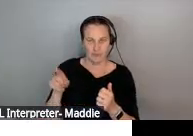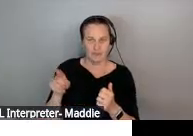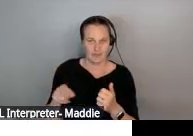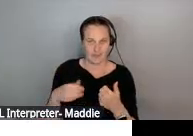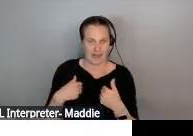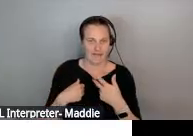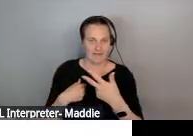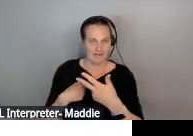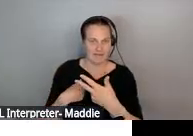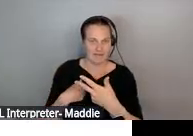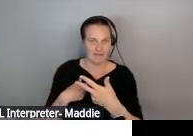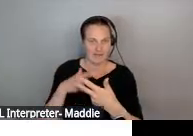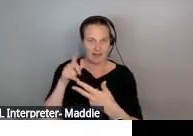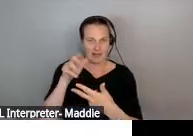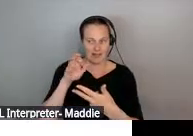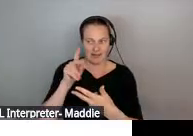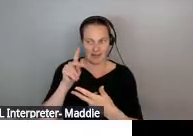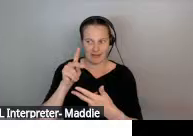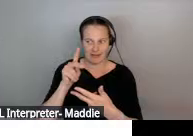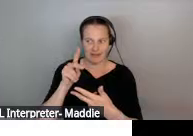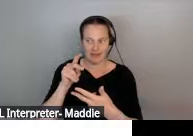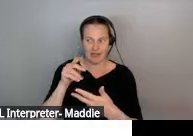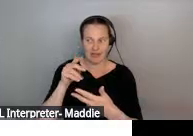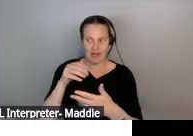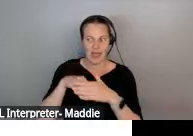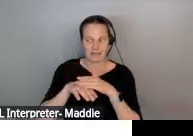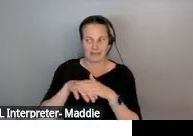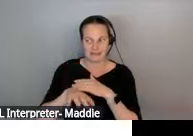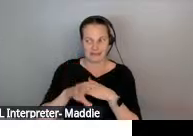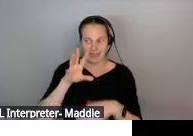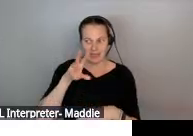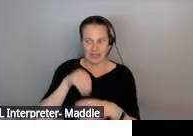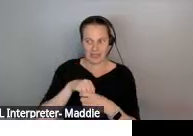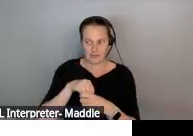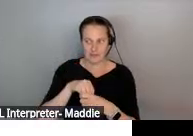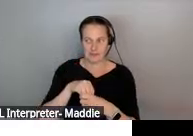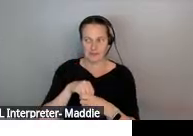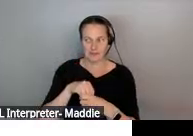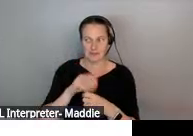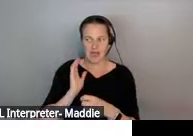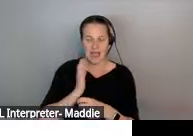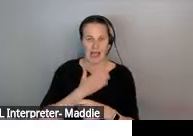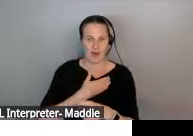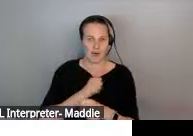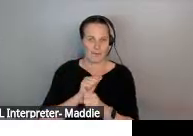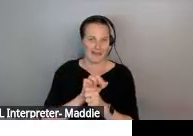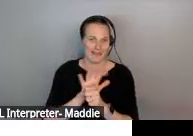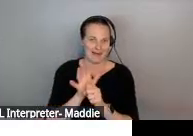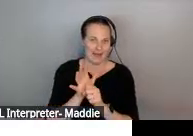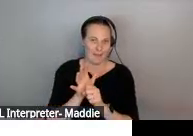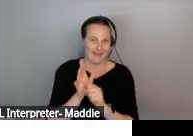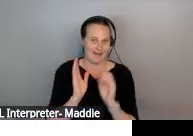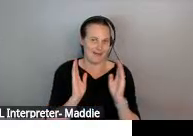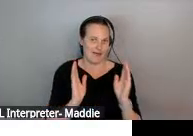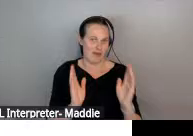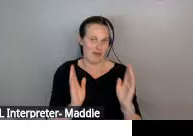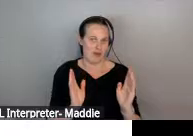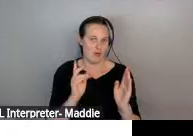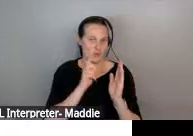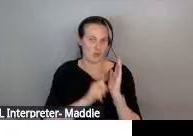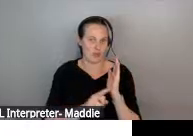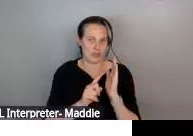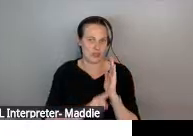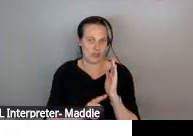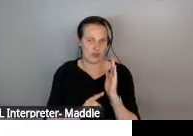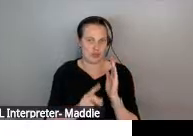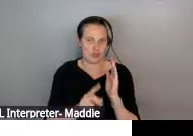link to the access and engagement, which was the title of our pandemic era research that we did with K